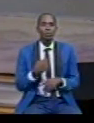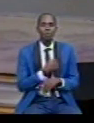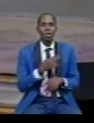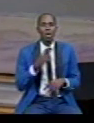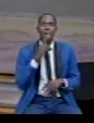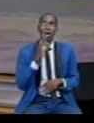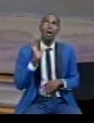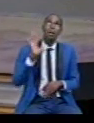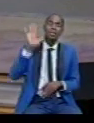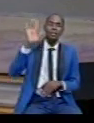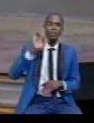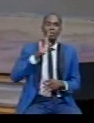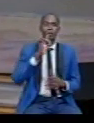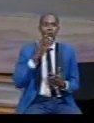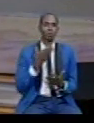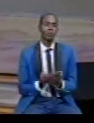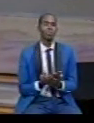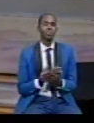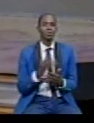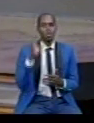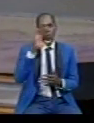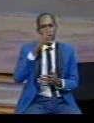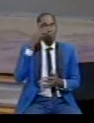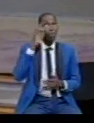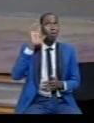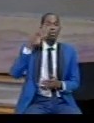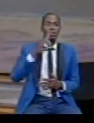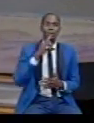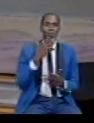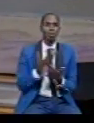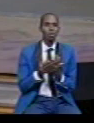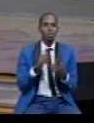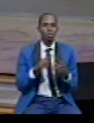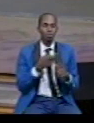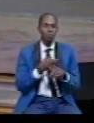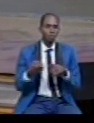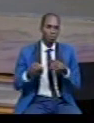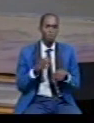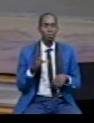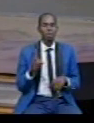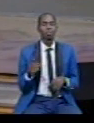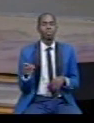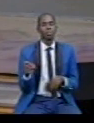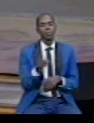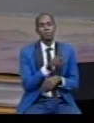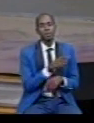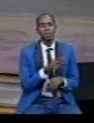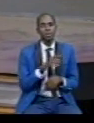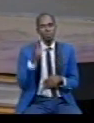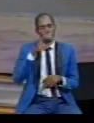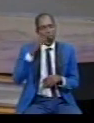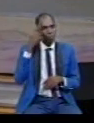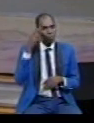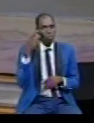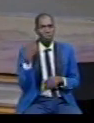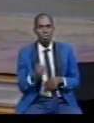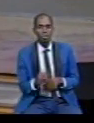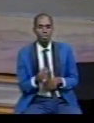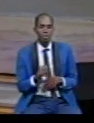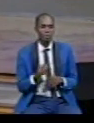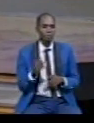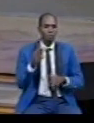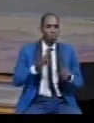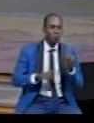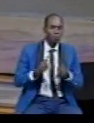witnesses. You're looking for his witnesses. You want to persecute them? Here we are. You're looking for his witnesses. You want to